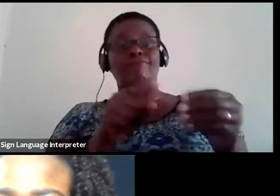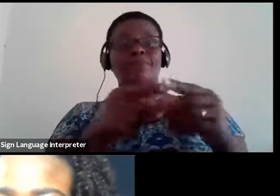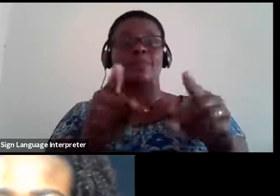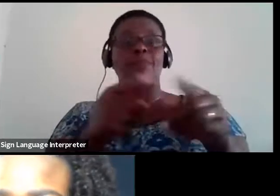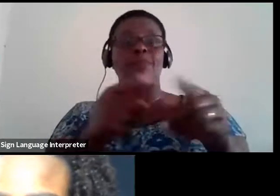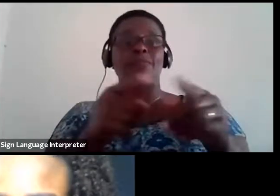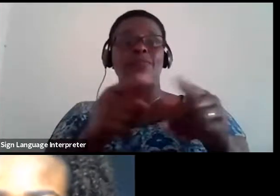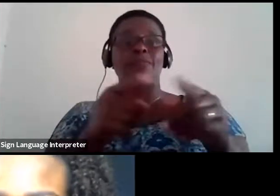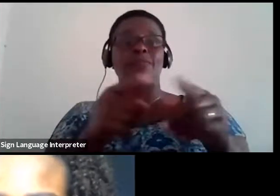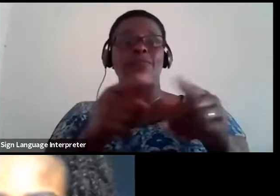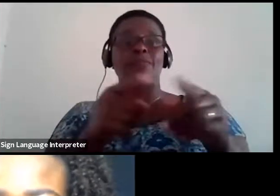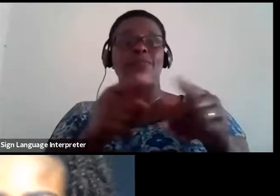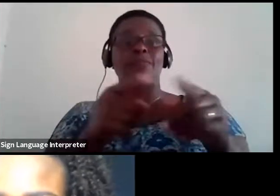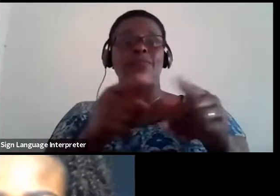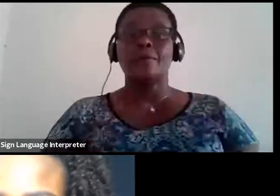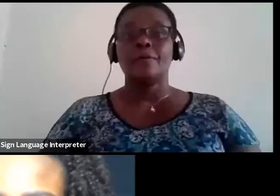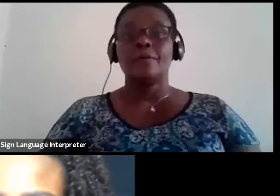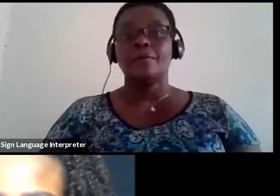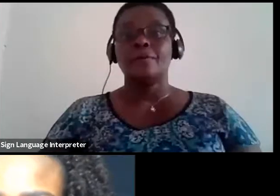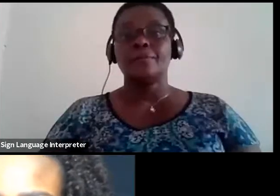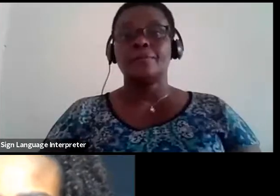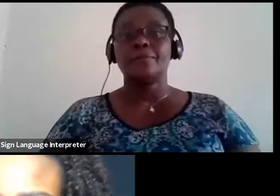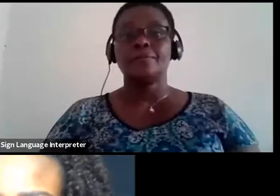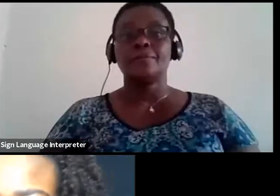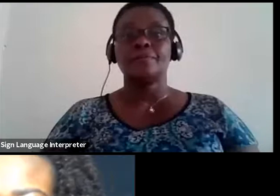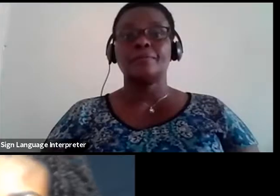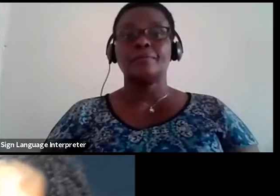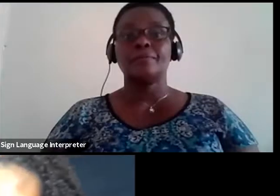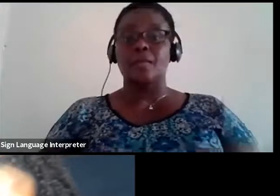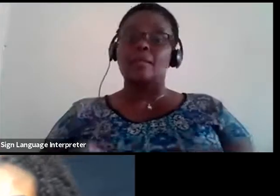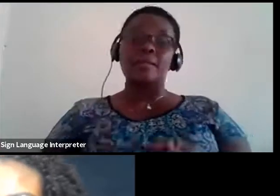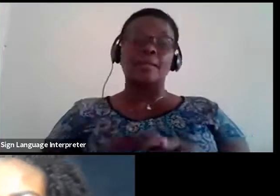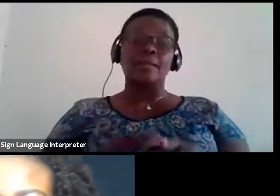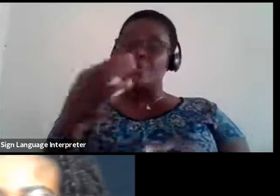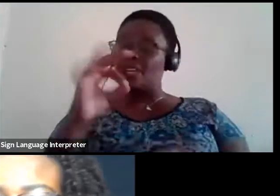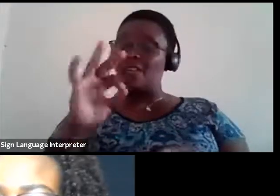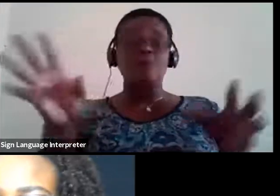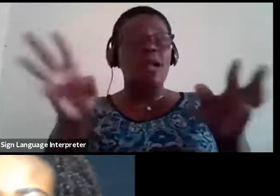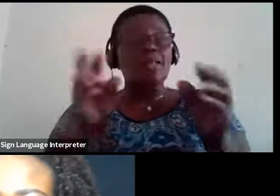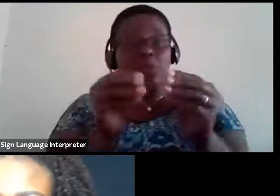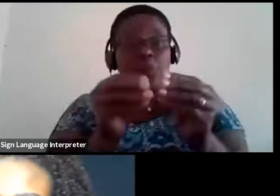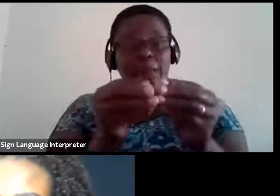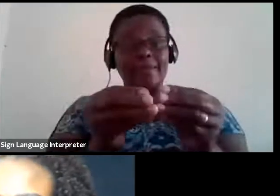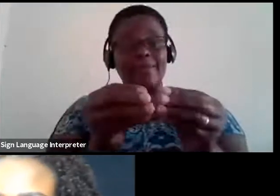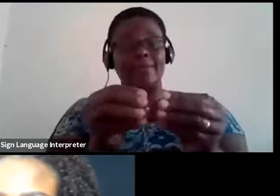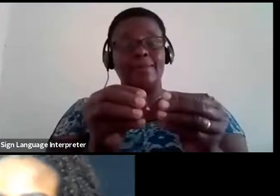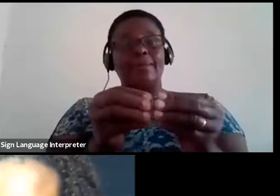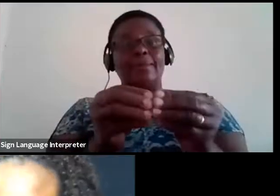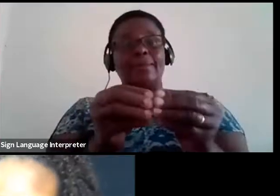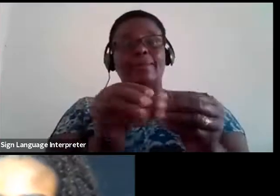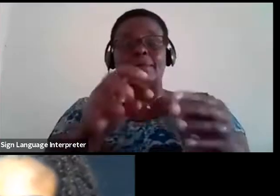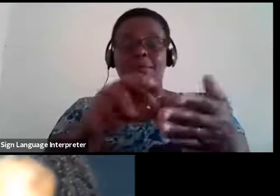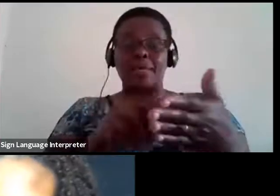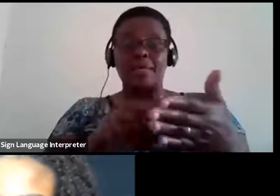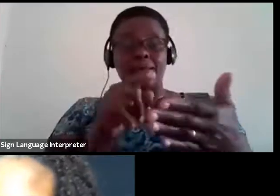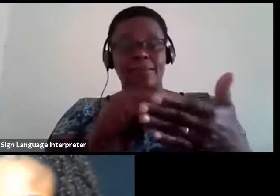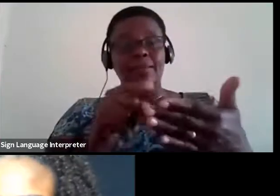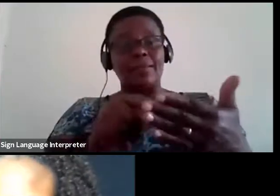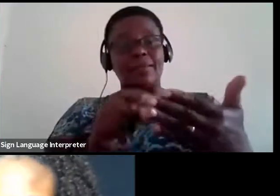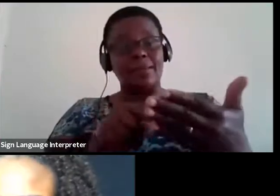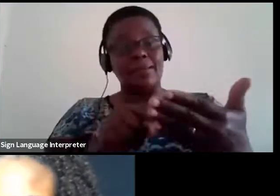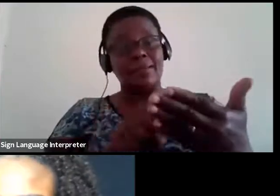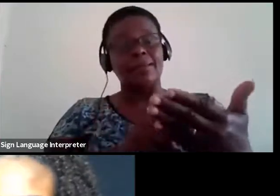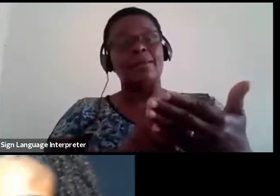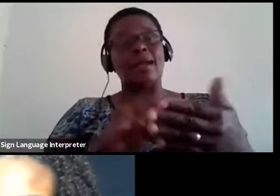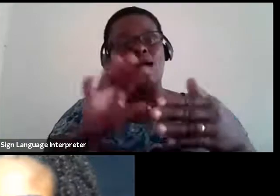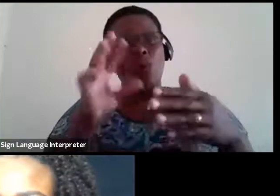Right, and even with customizing, also just making all their policies more accessible. Like, why does it have to be a written report?